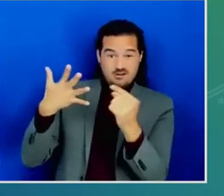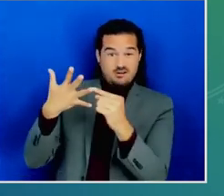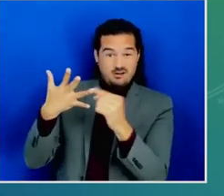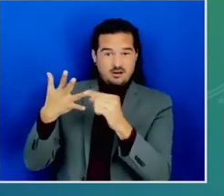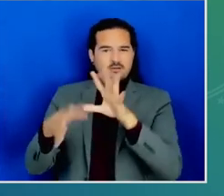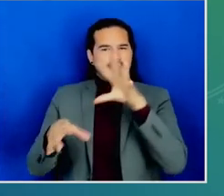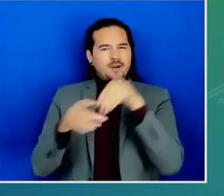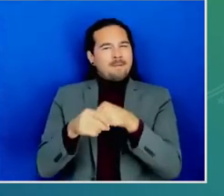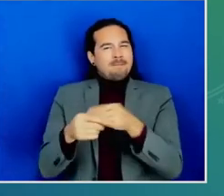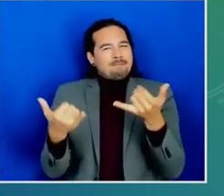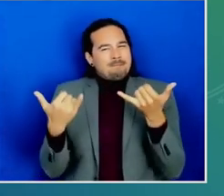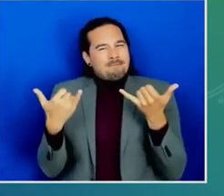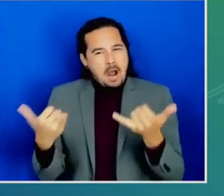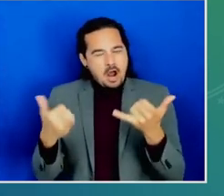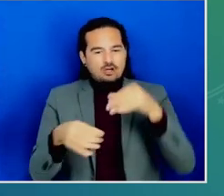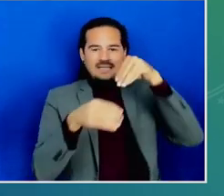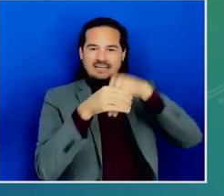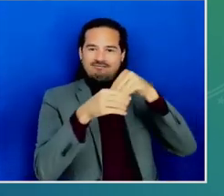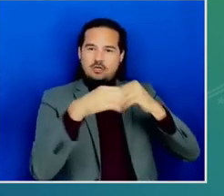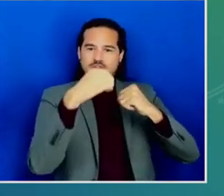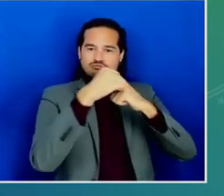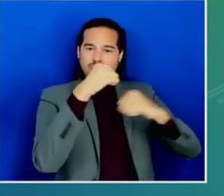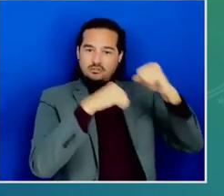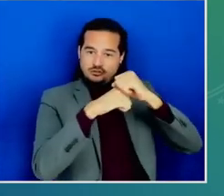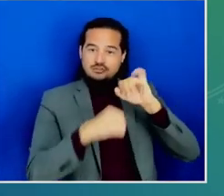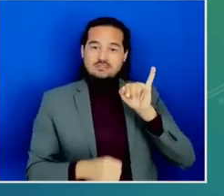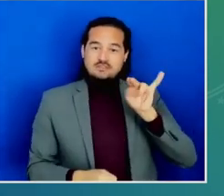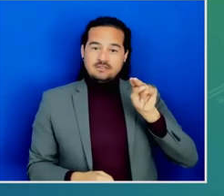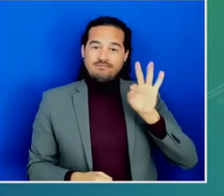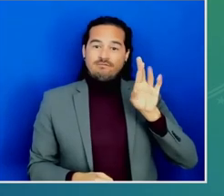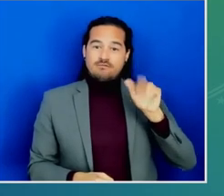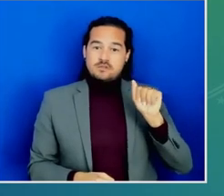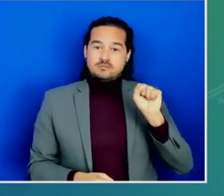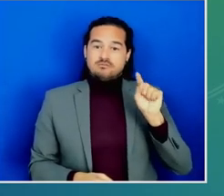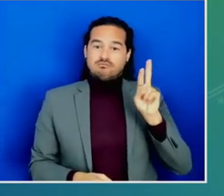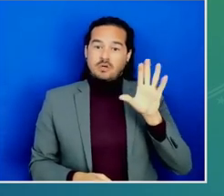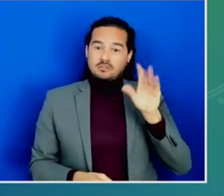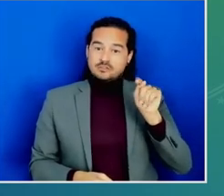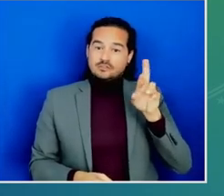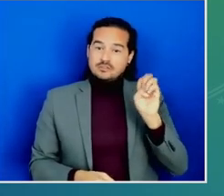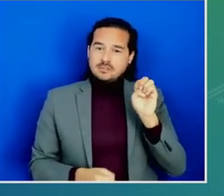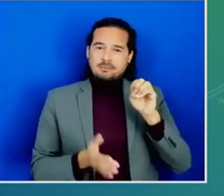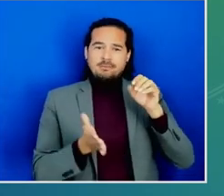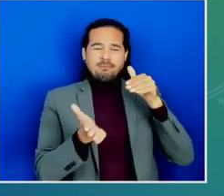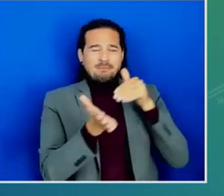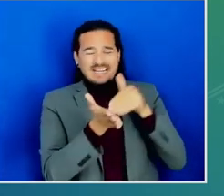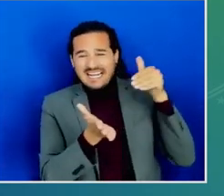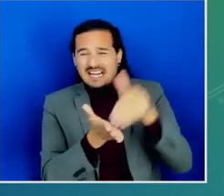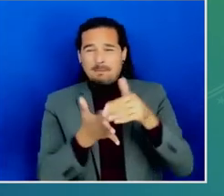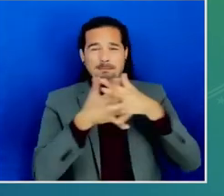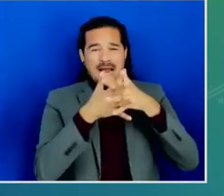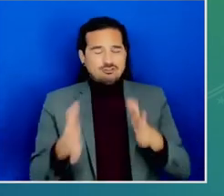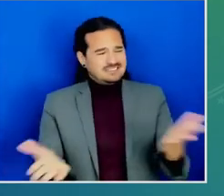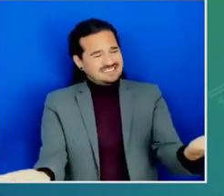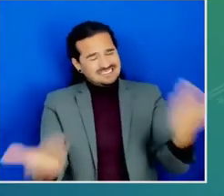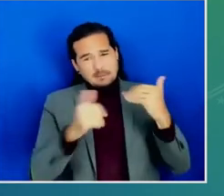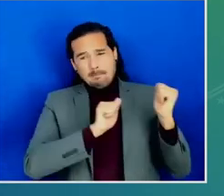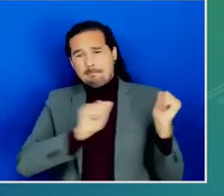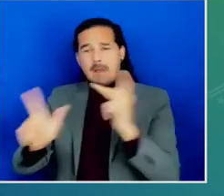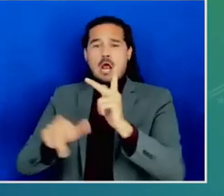modern, climate-resistant infrastructure and a clean energy future. We can put millions of Americans to work